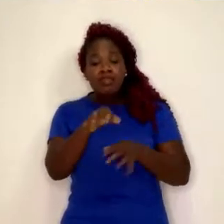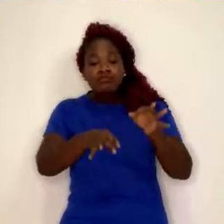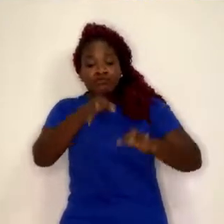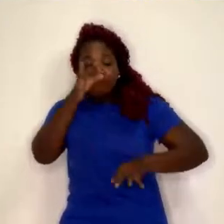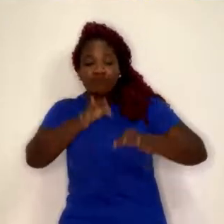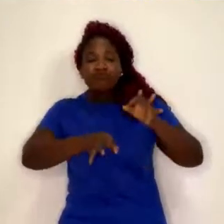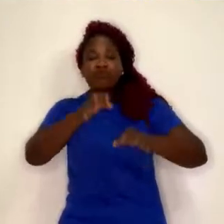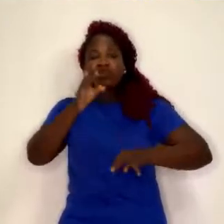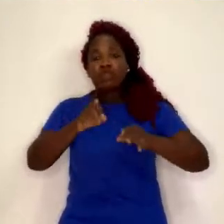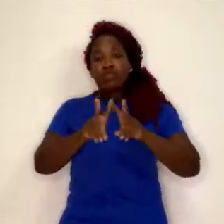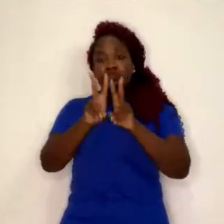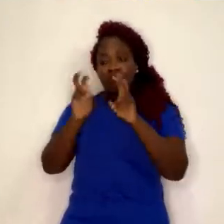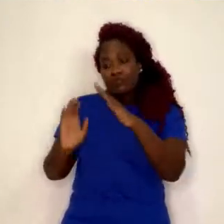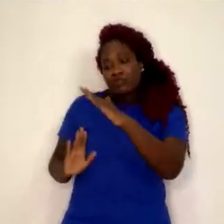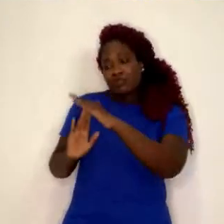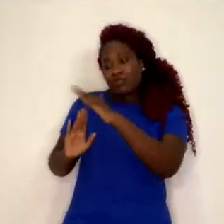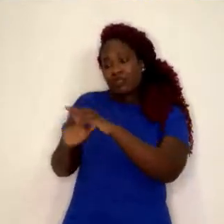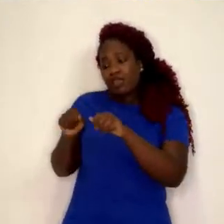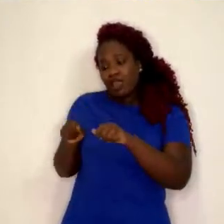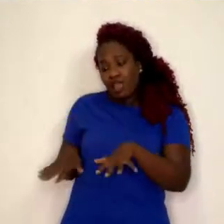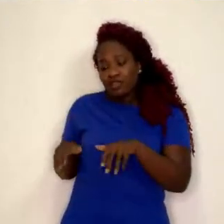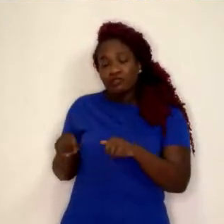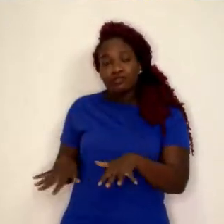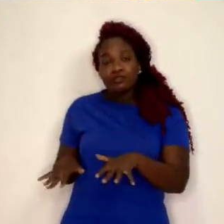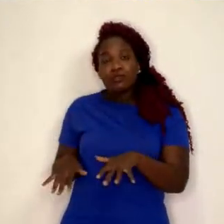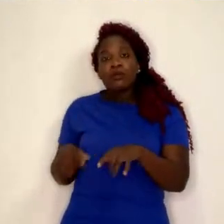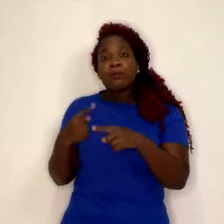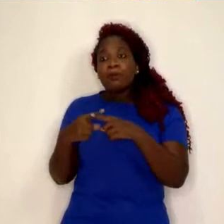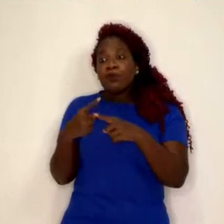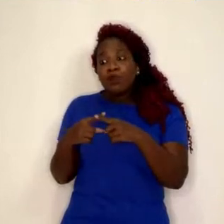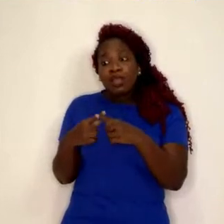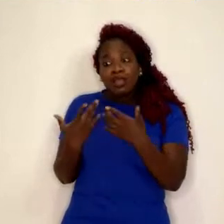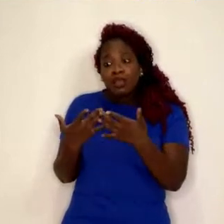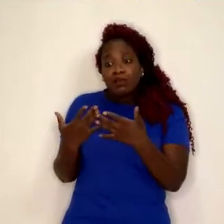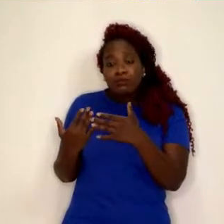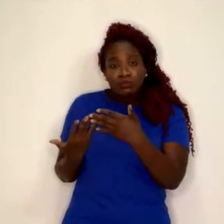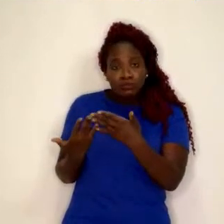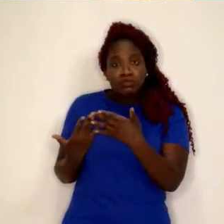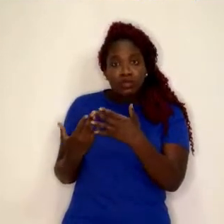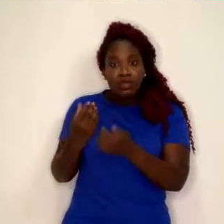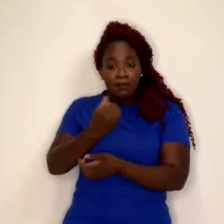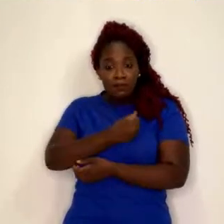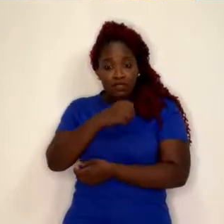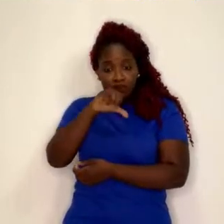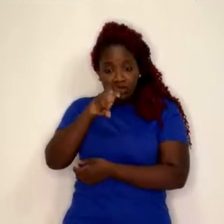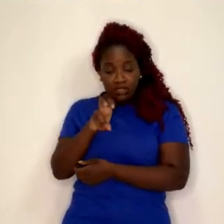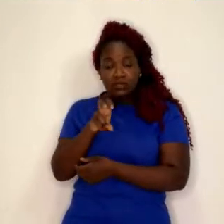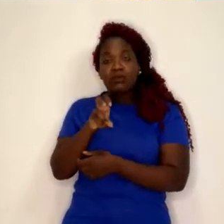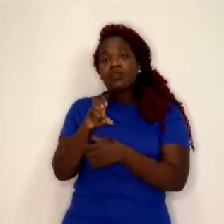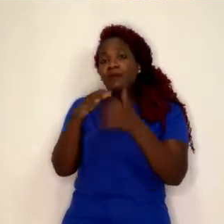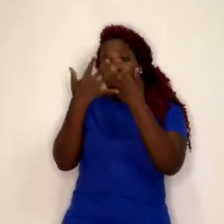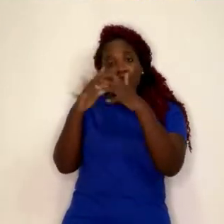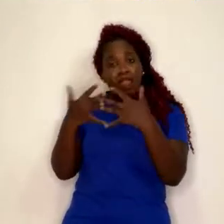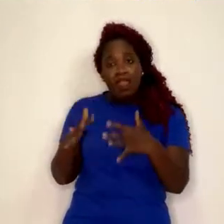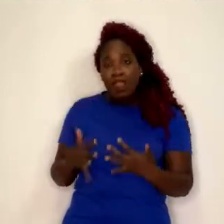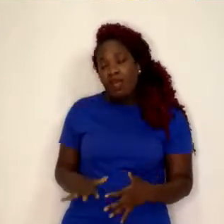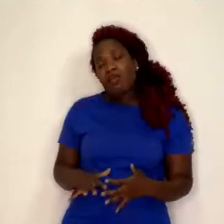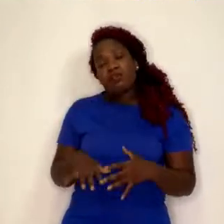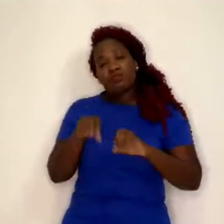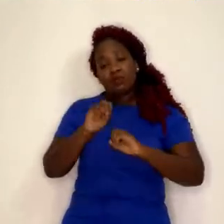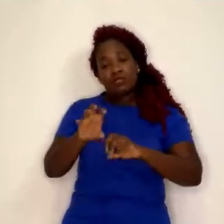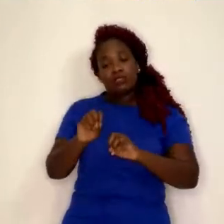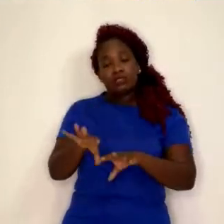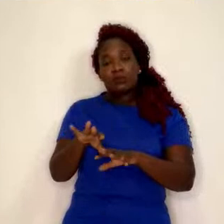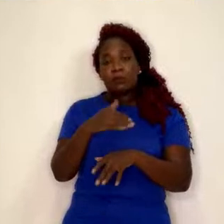them to judge this budget cut, because it's a measure that is destroying our